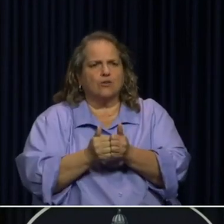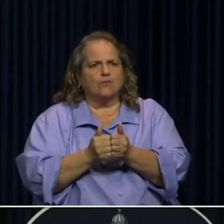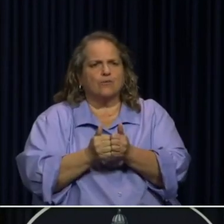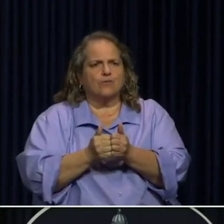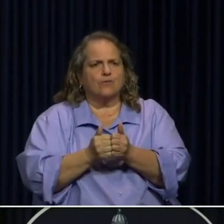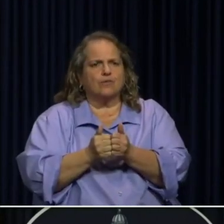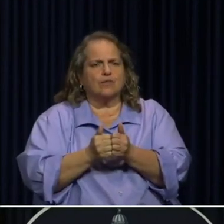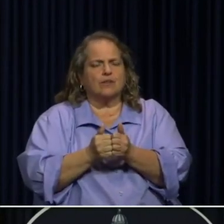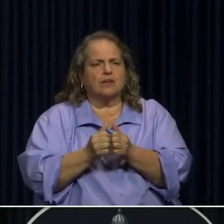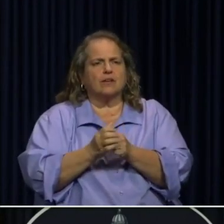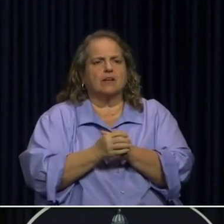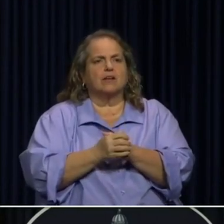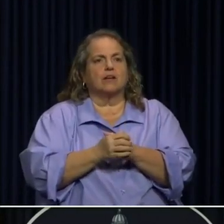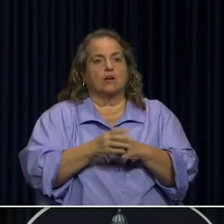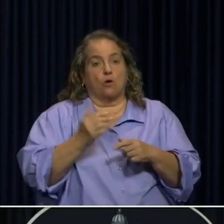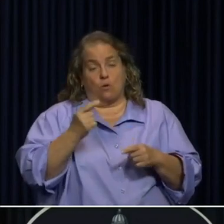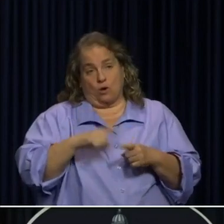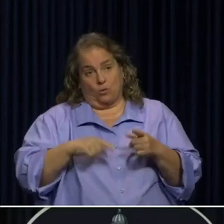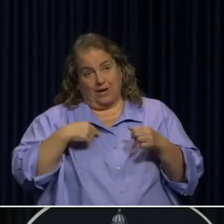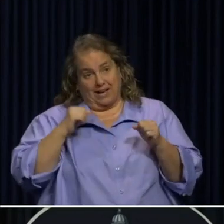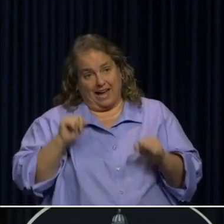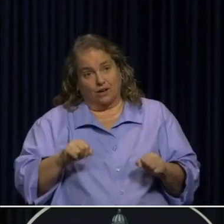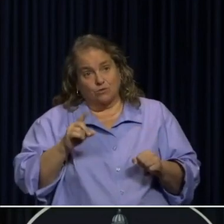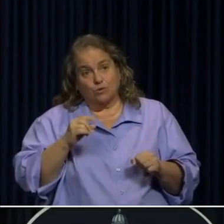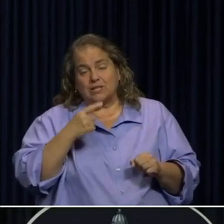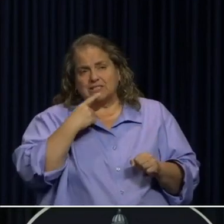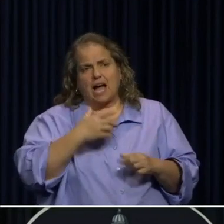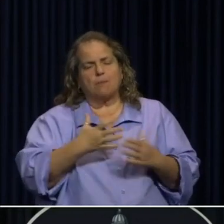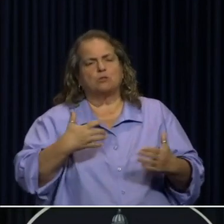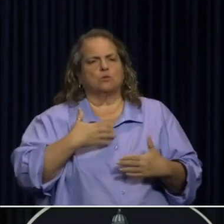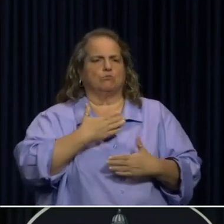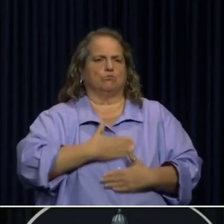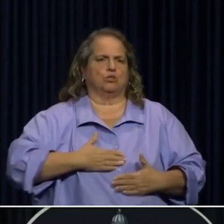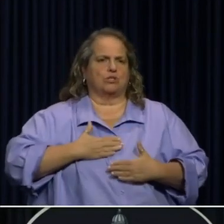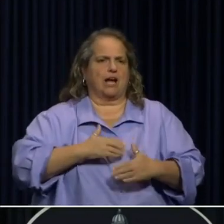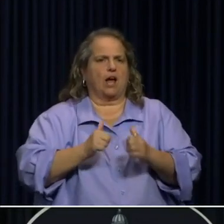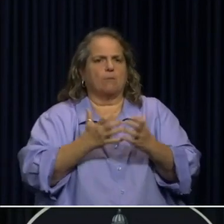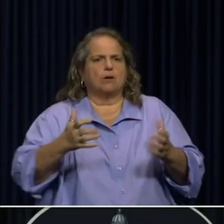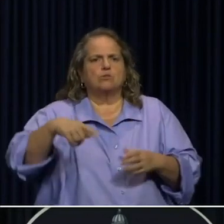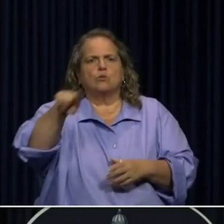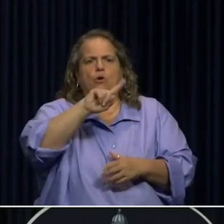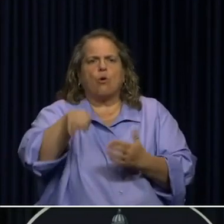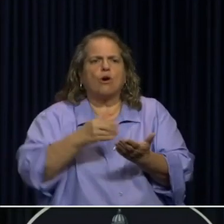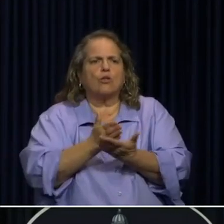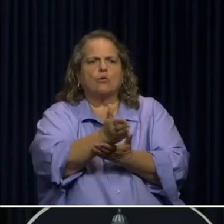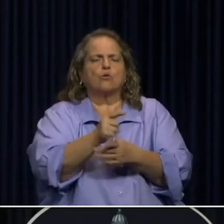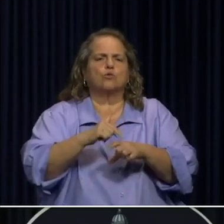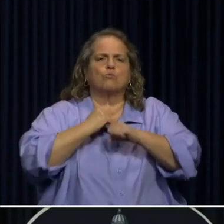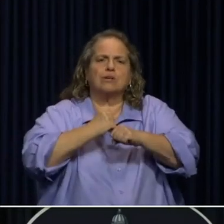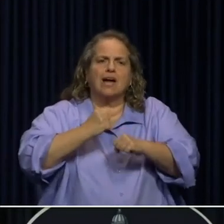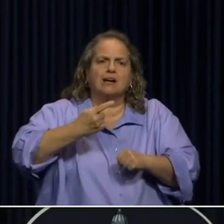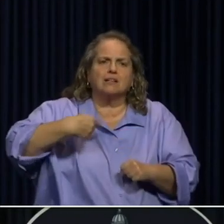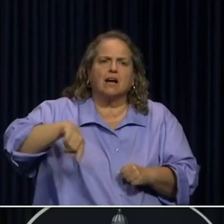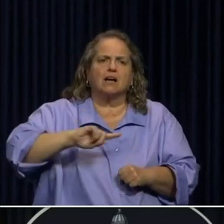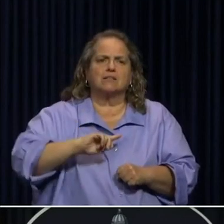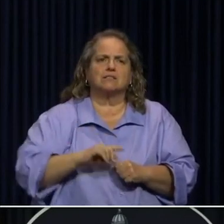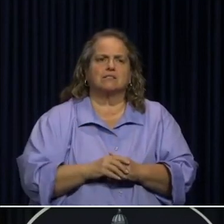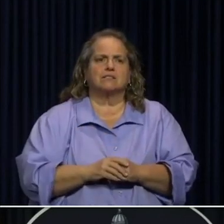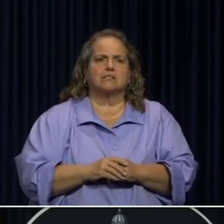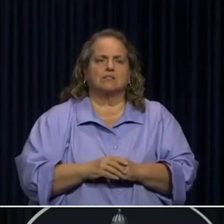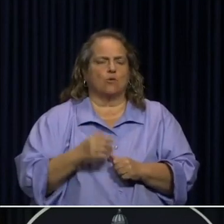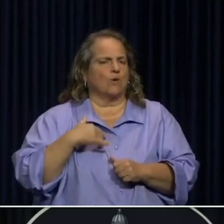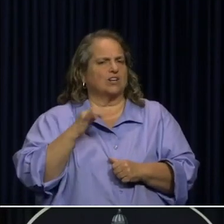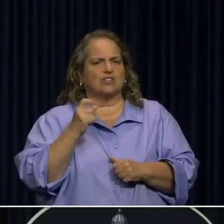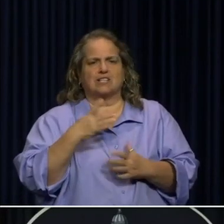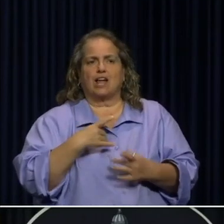Words can't begin to express how much we appreciate all that you are going through to protect us. We would just